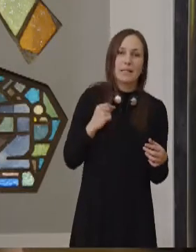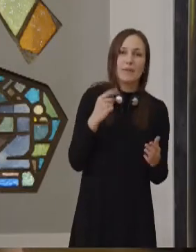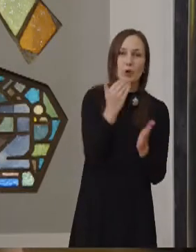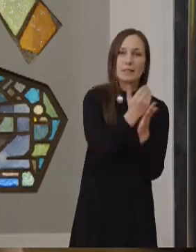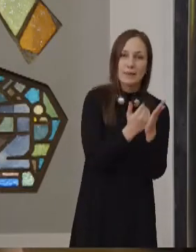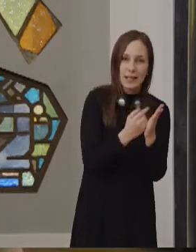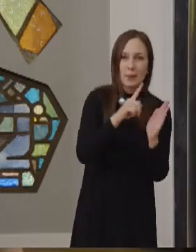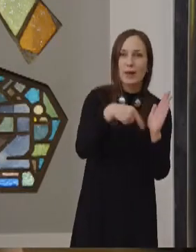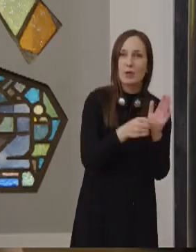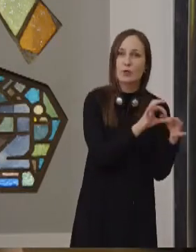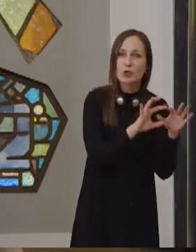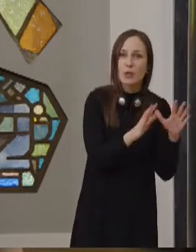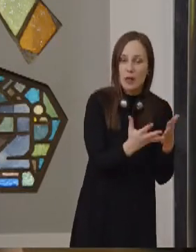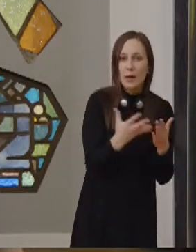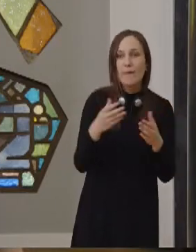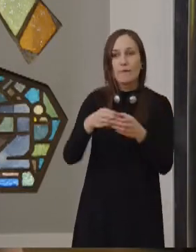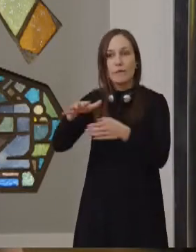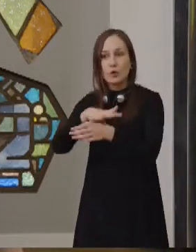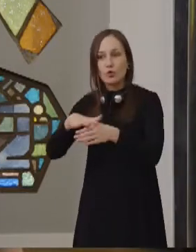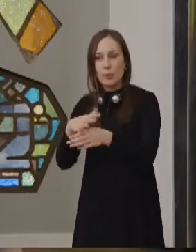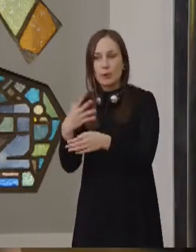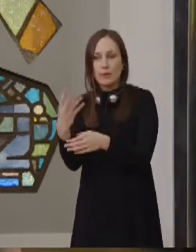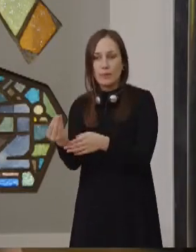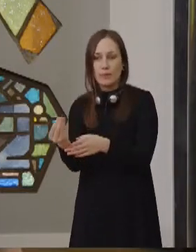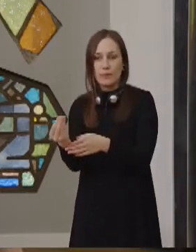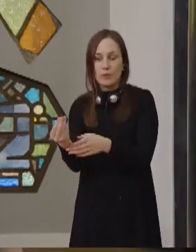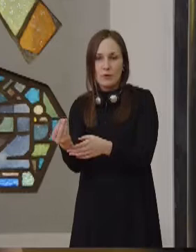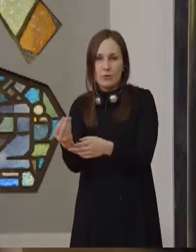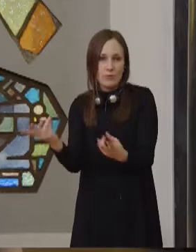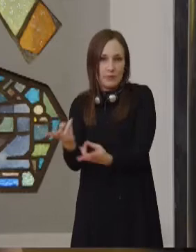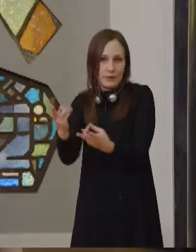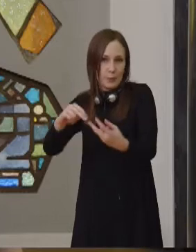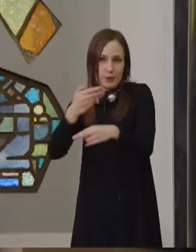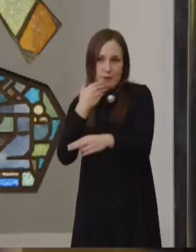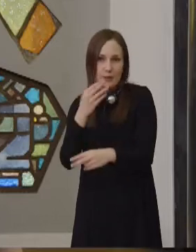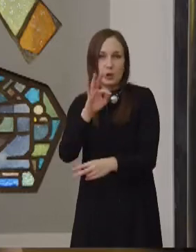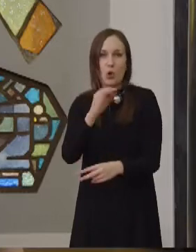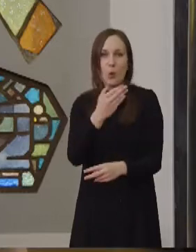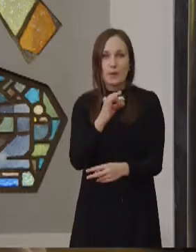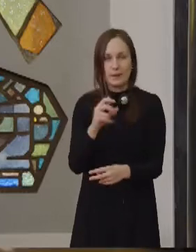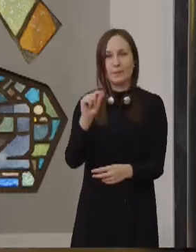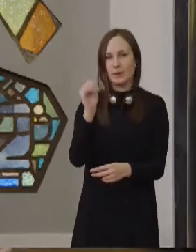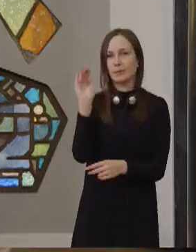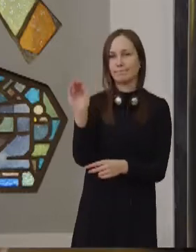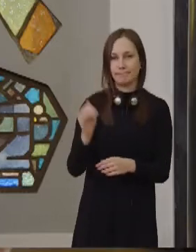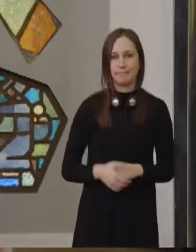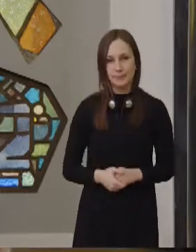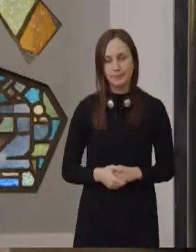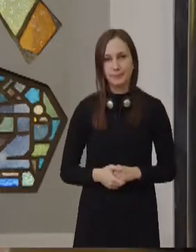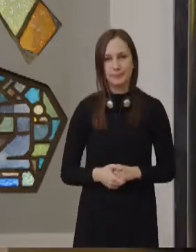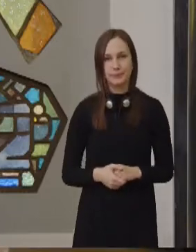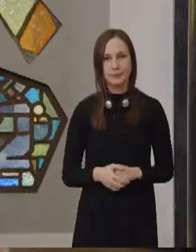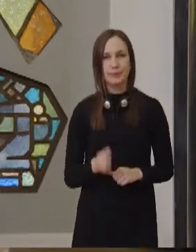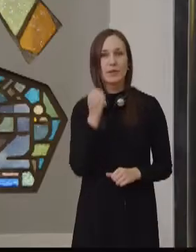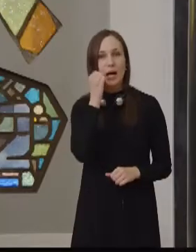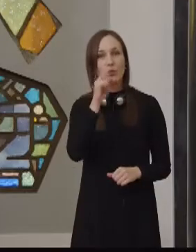susiję klausimai ir visuomenėje priimami taip, kaip dabar priimami. Painfully accepted in the society. Mr. Tomas Raskevičius, I give the